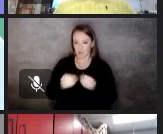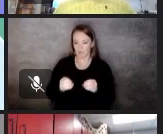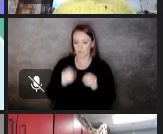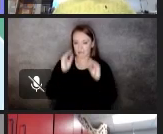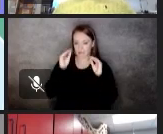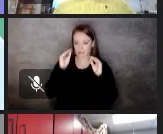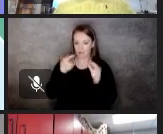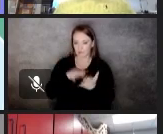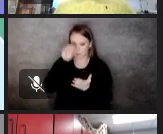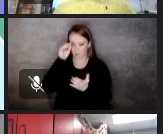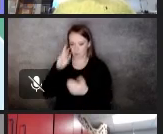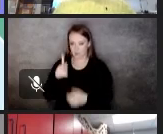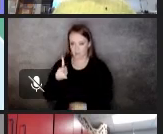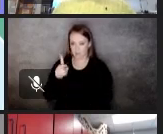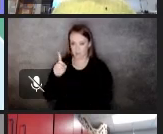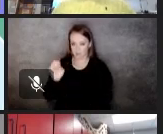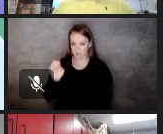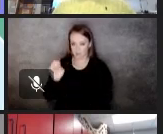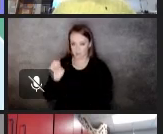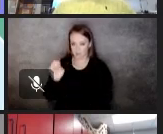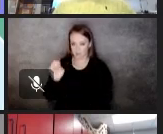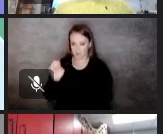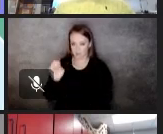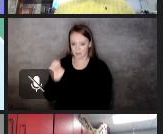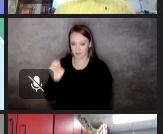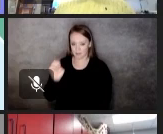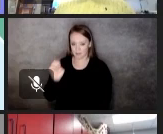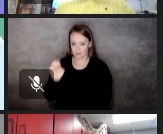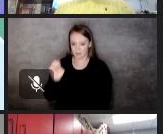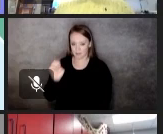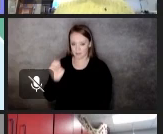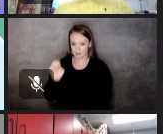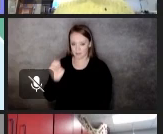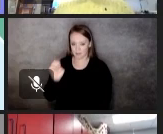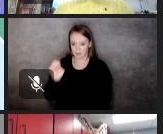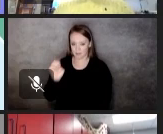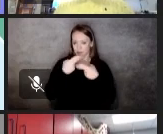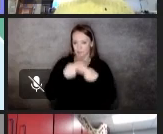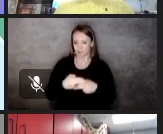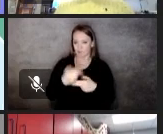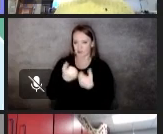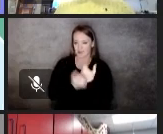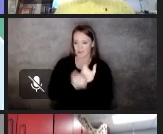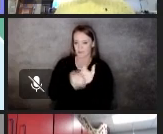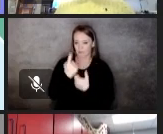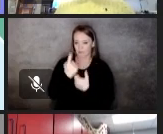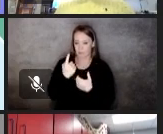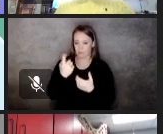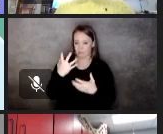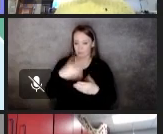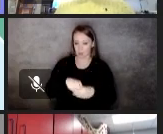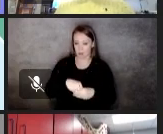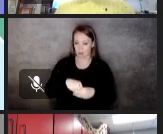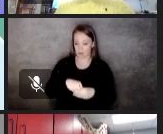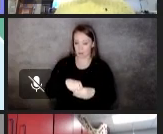reviewing and revising a course called Everyone Belongs, Inclusivity in the Classroom.